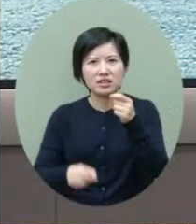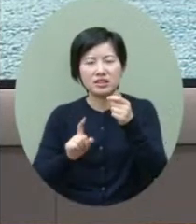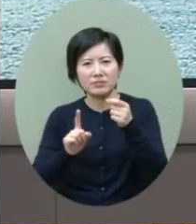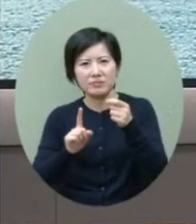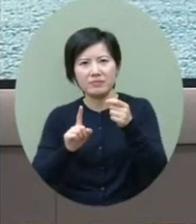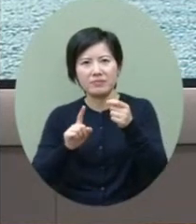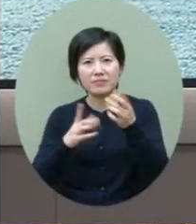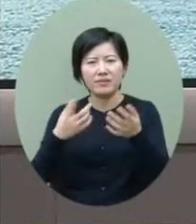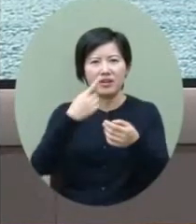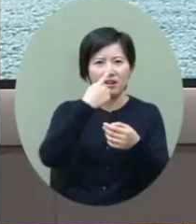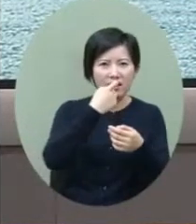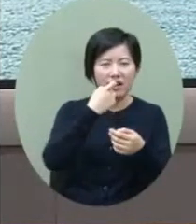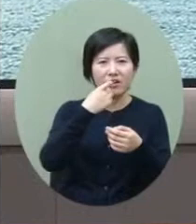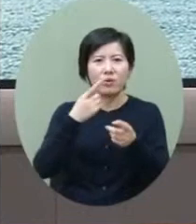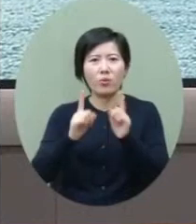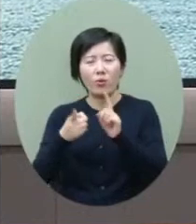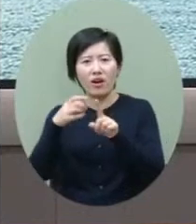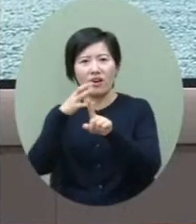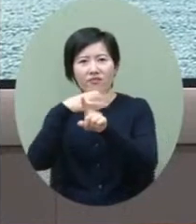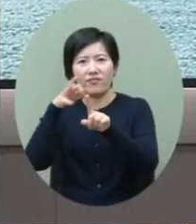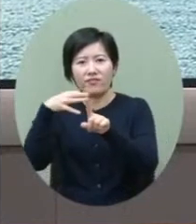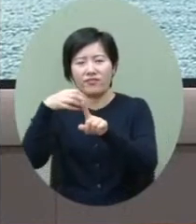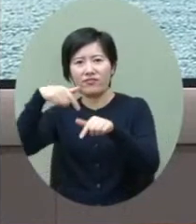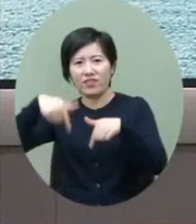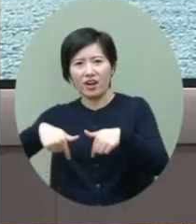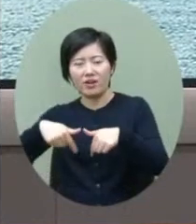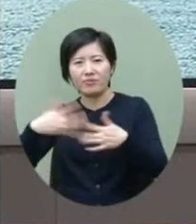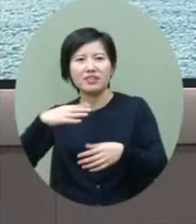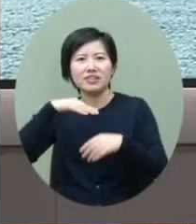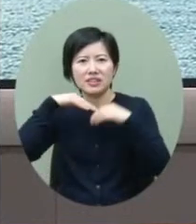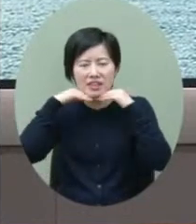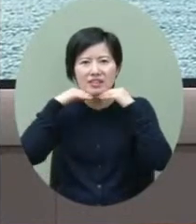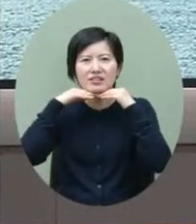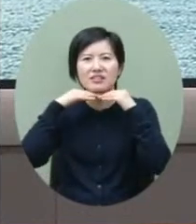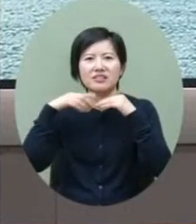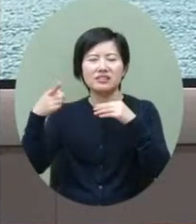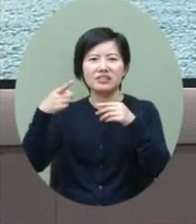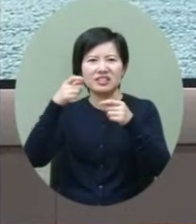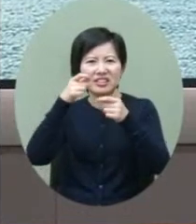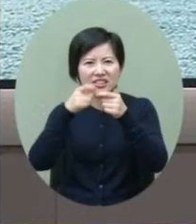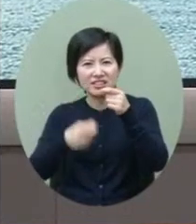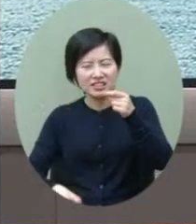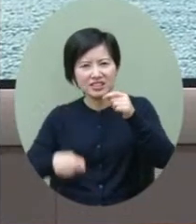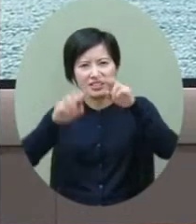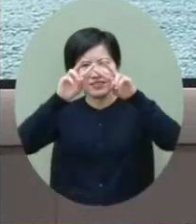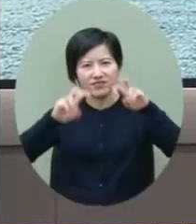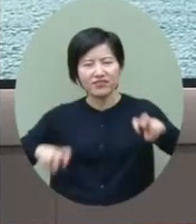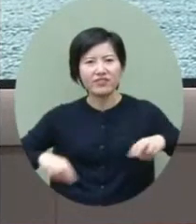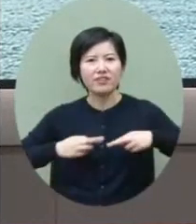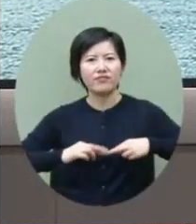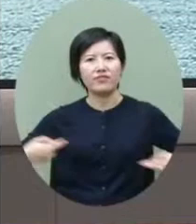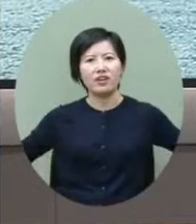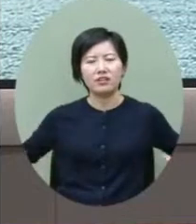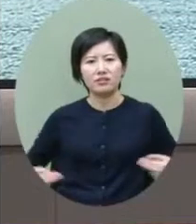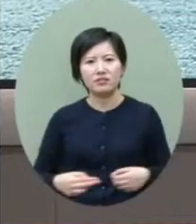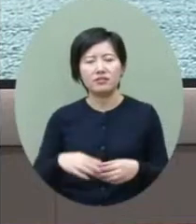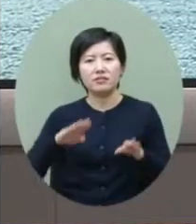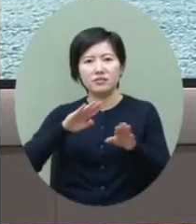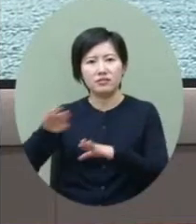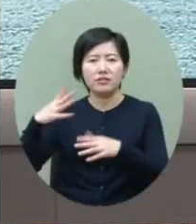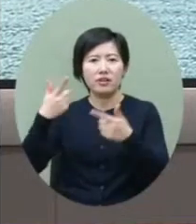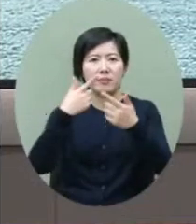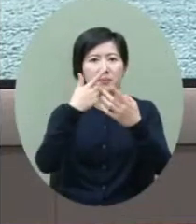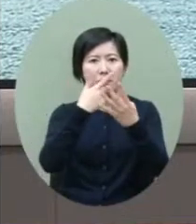N501Y mutation. Whether it comes from UK or the South Africa will need